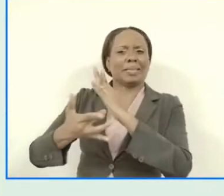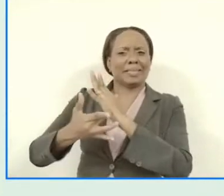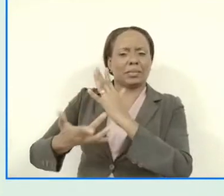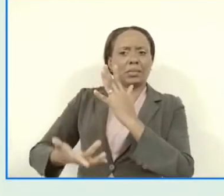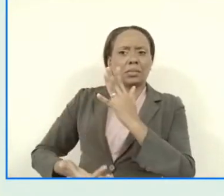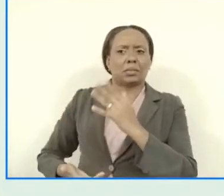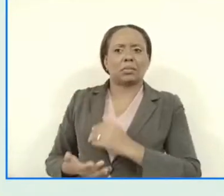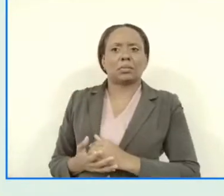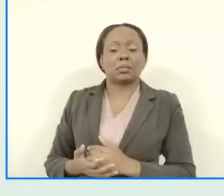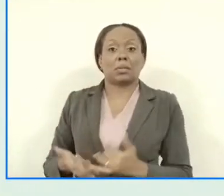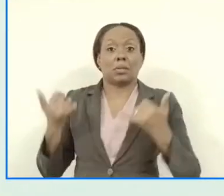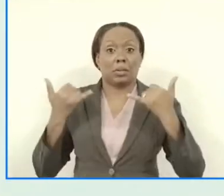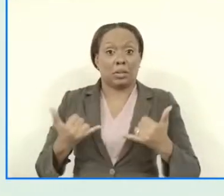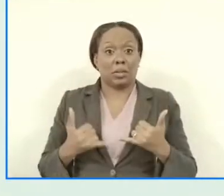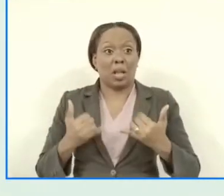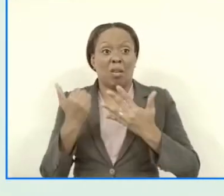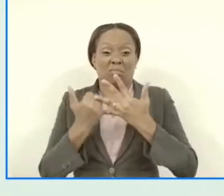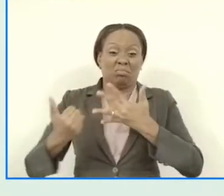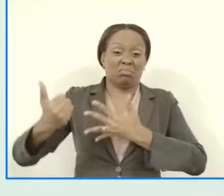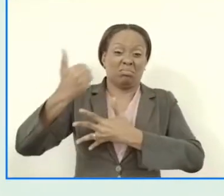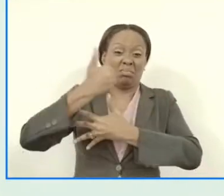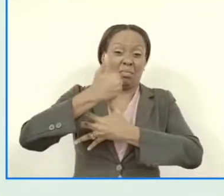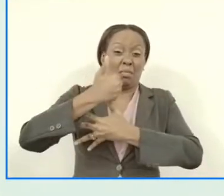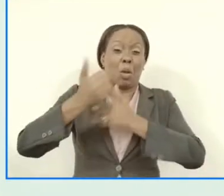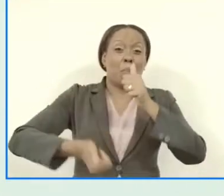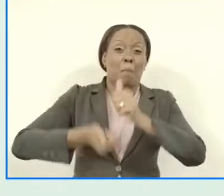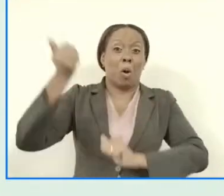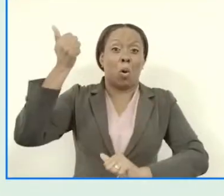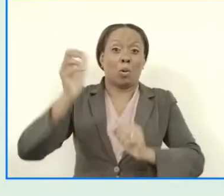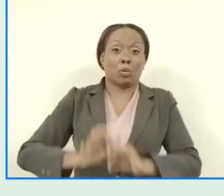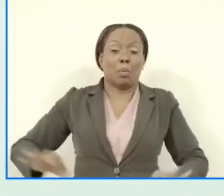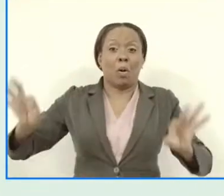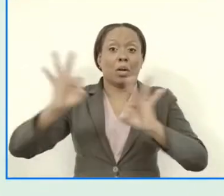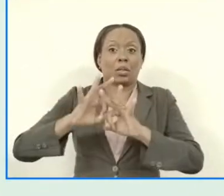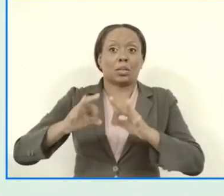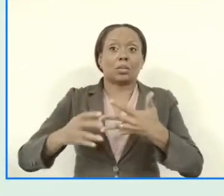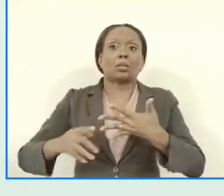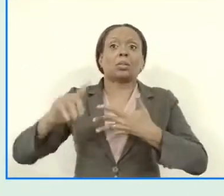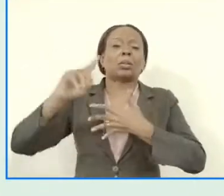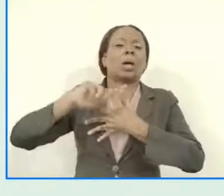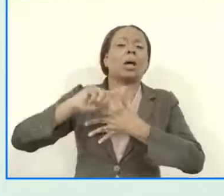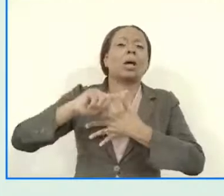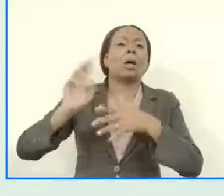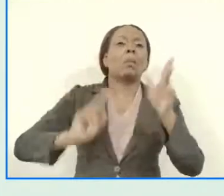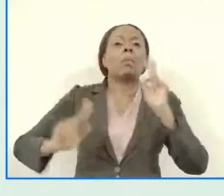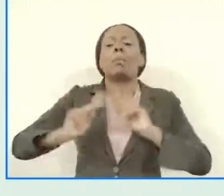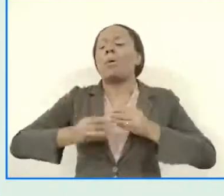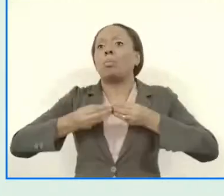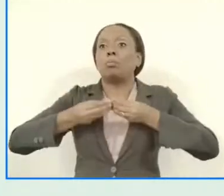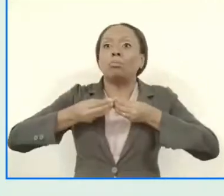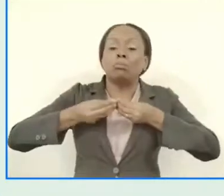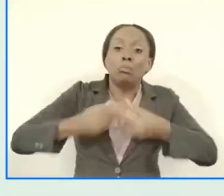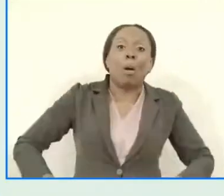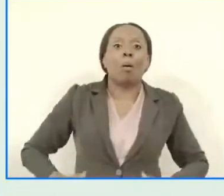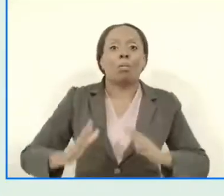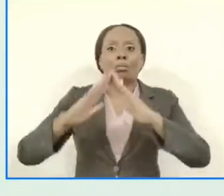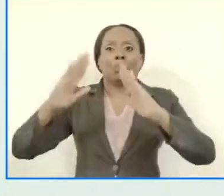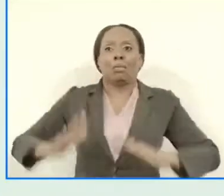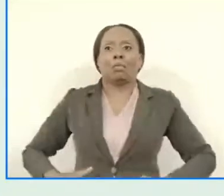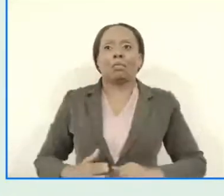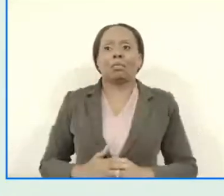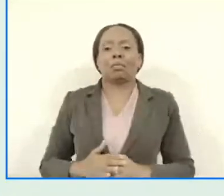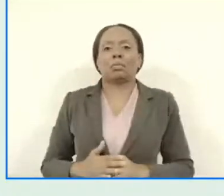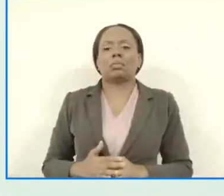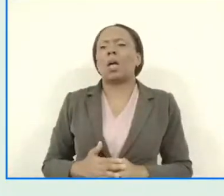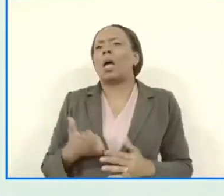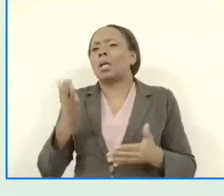So the priority at this point in time is validating the claims for total loss of houses. In some instances where the roof